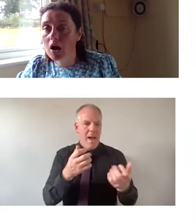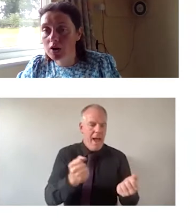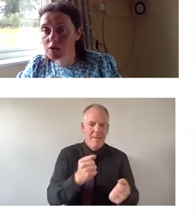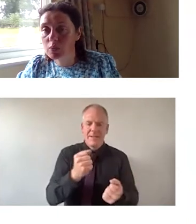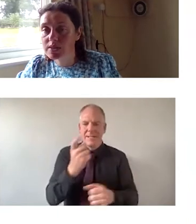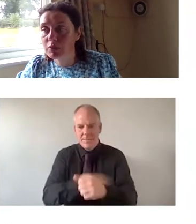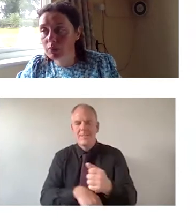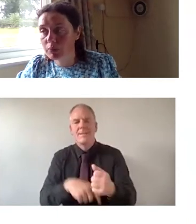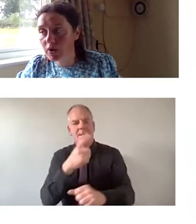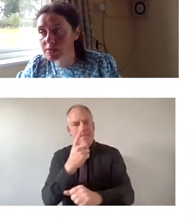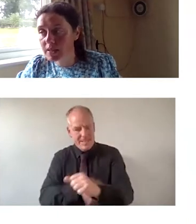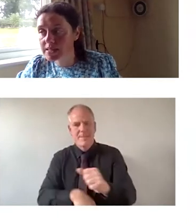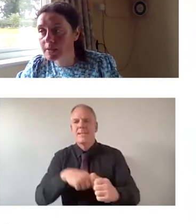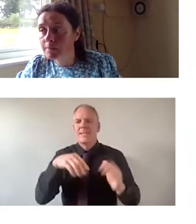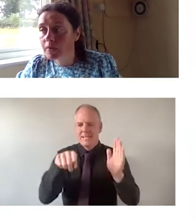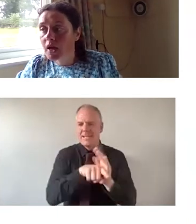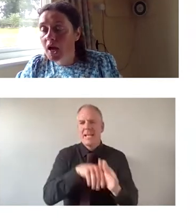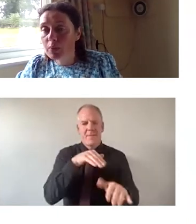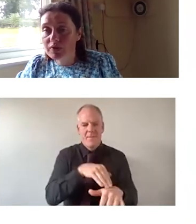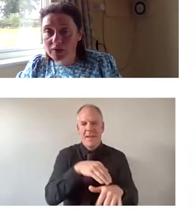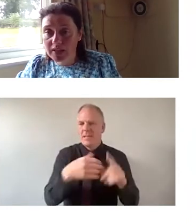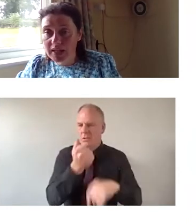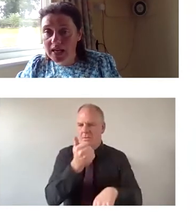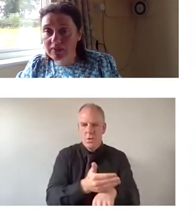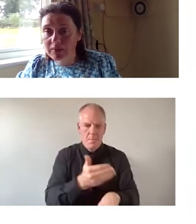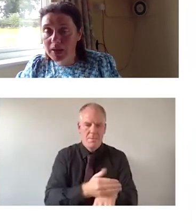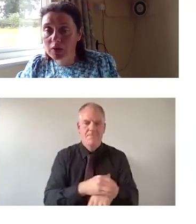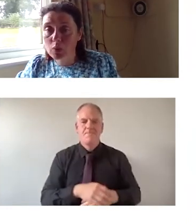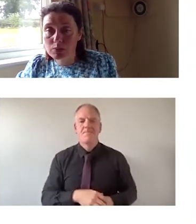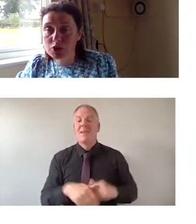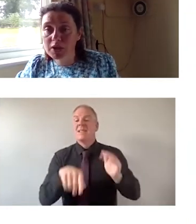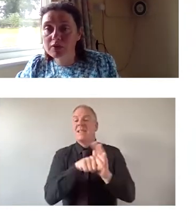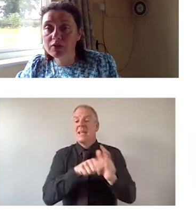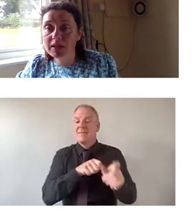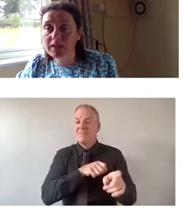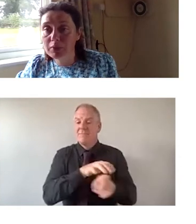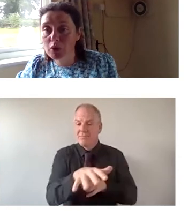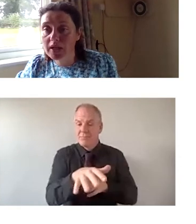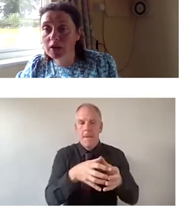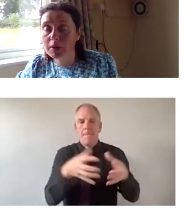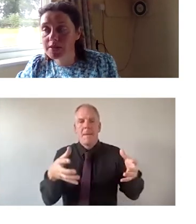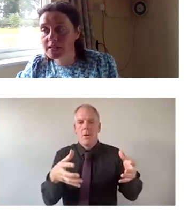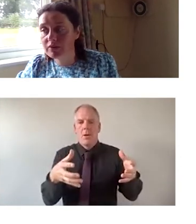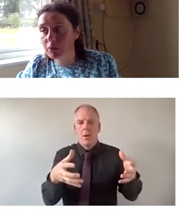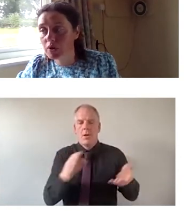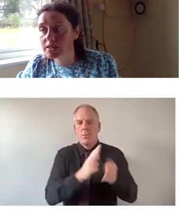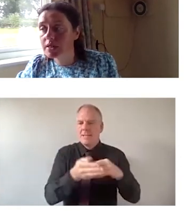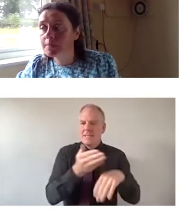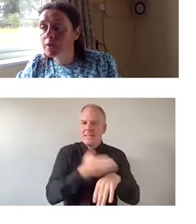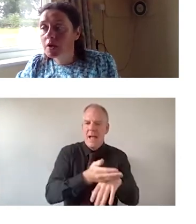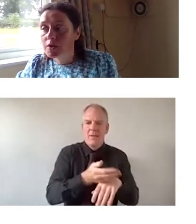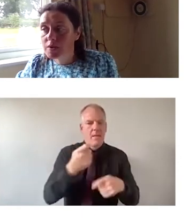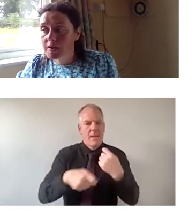impact on someone's employment prospects. And we found that negative impact was much bigger for being an employee compared to